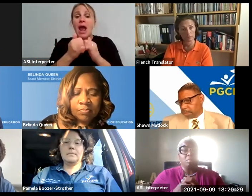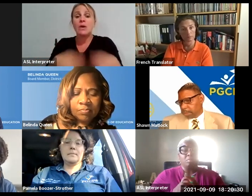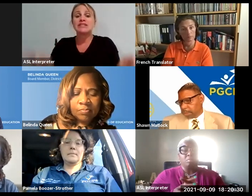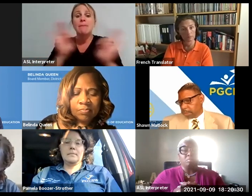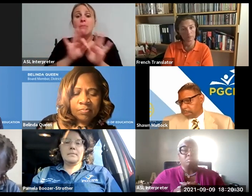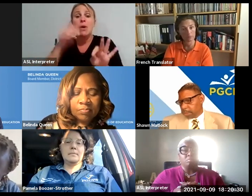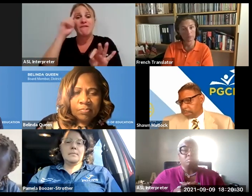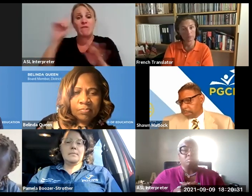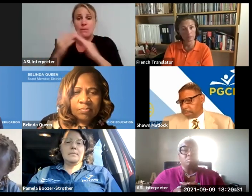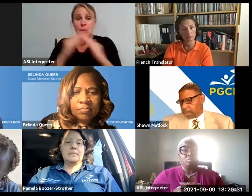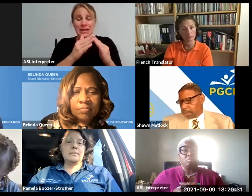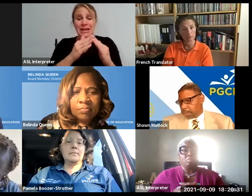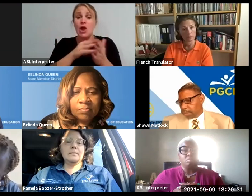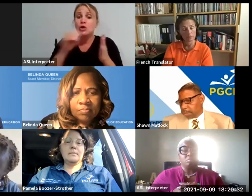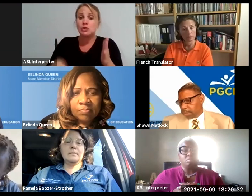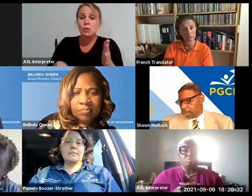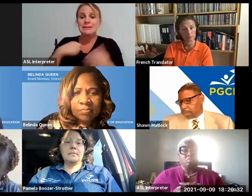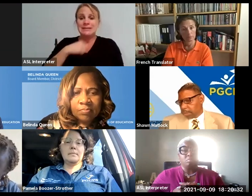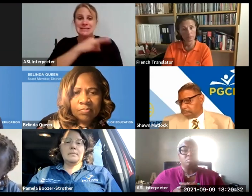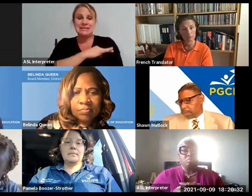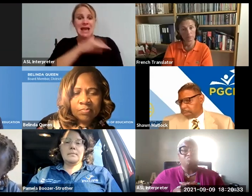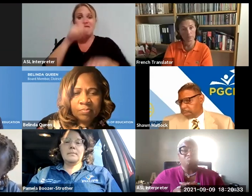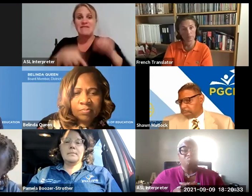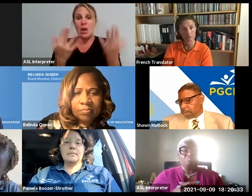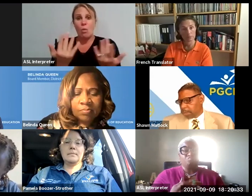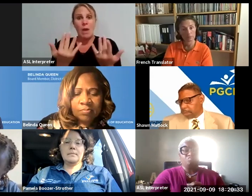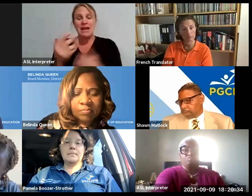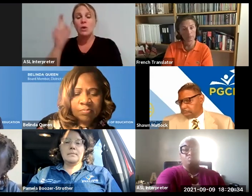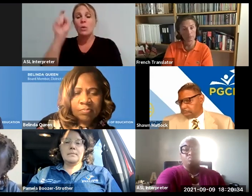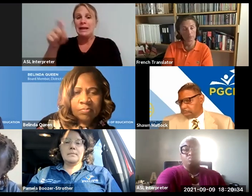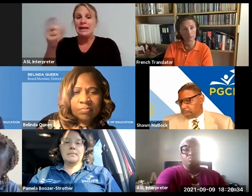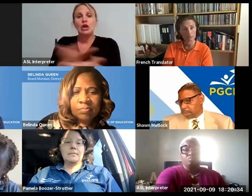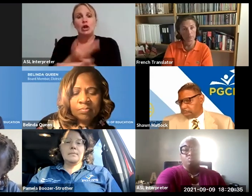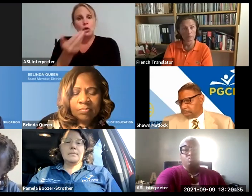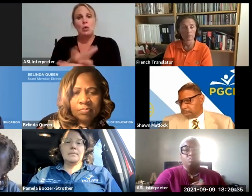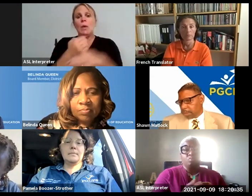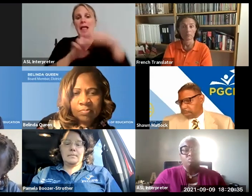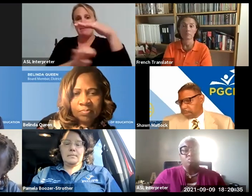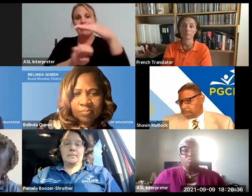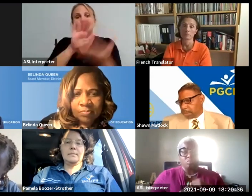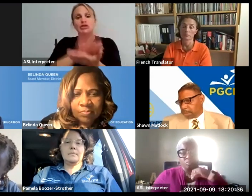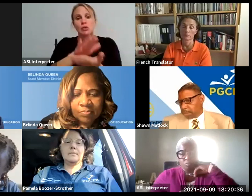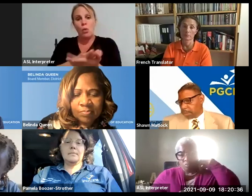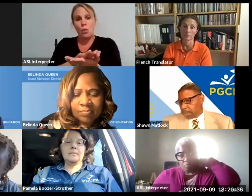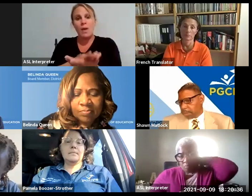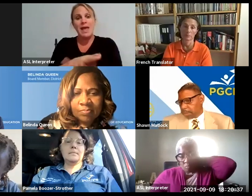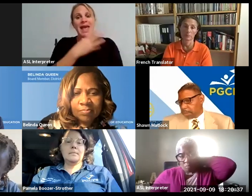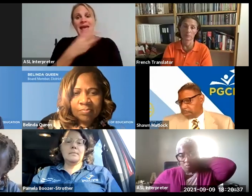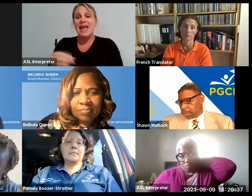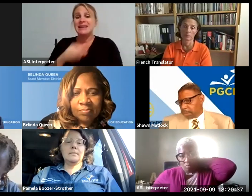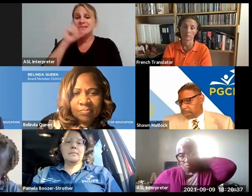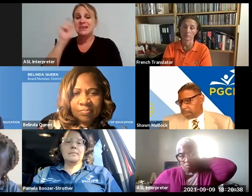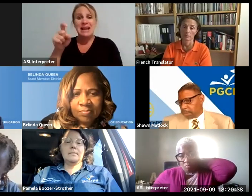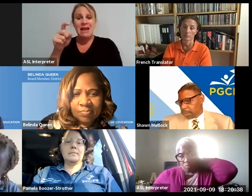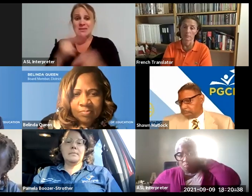students cannot wait. Our staff cannot wait. We need a new Hyattsville Elementary School. And for the record, it doesn't have to be built